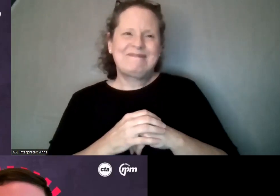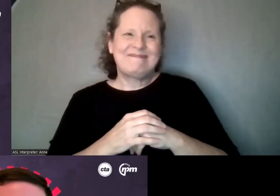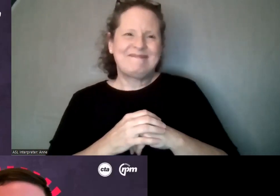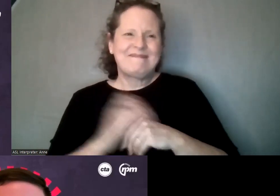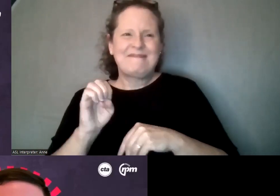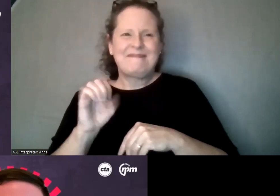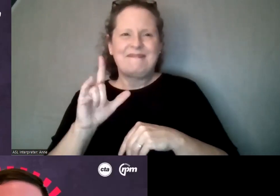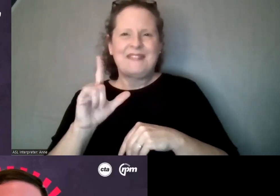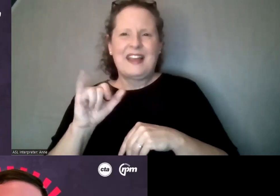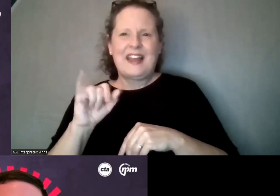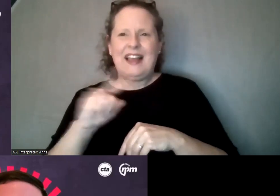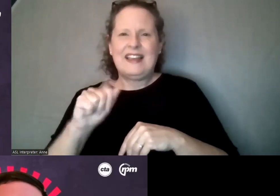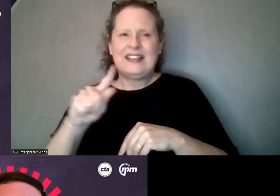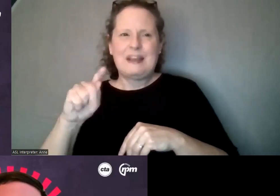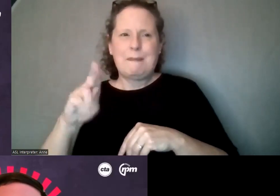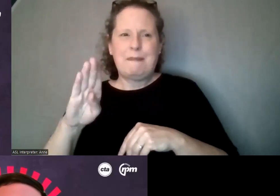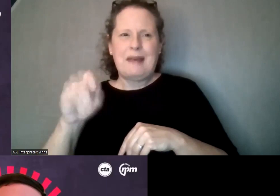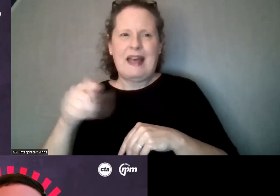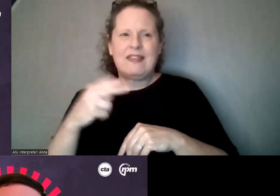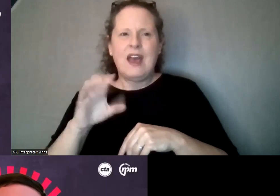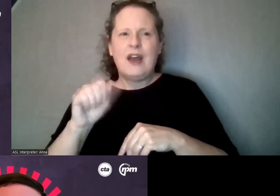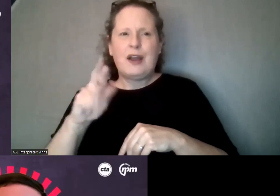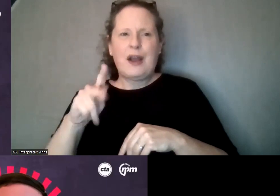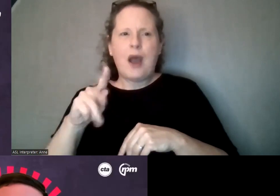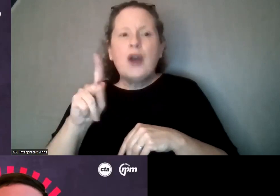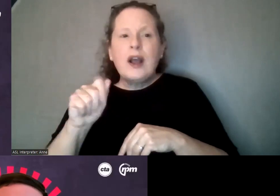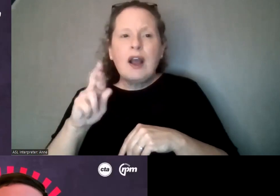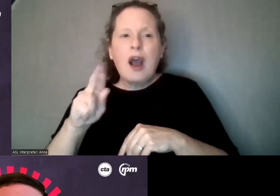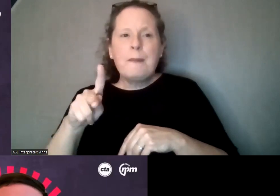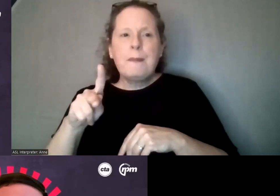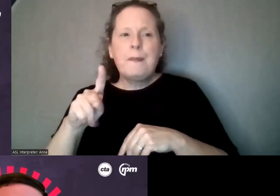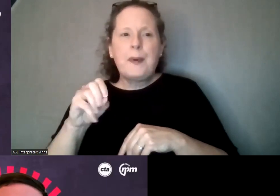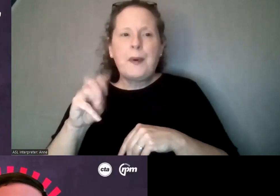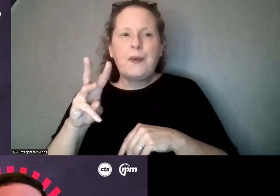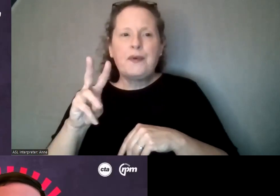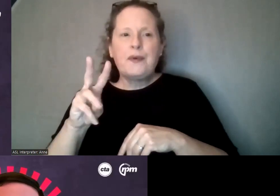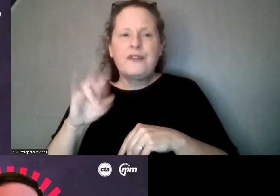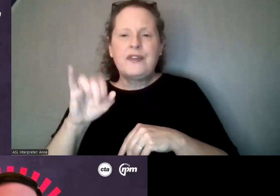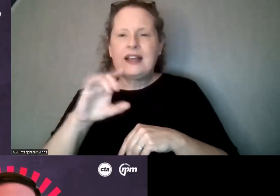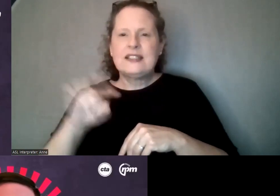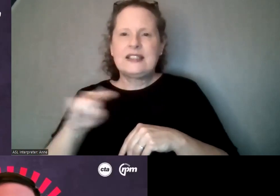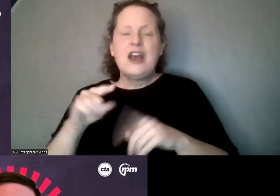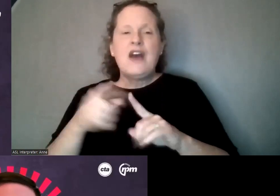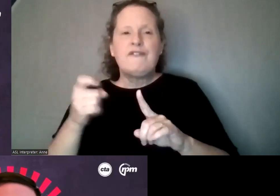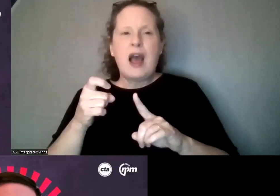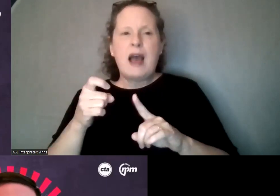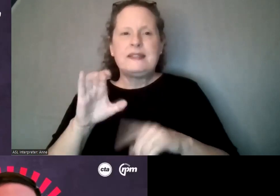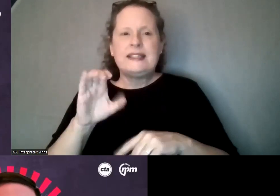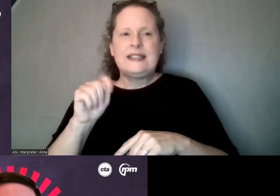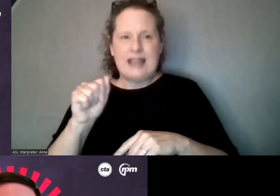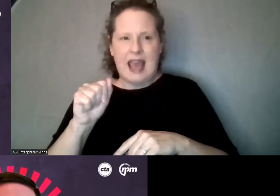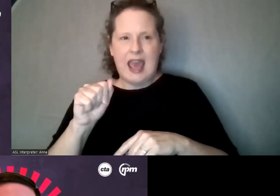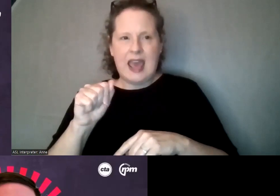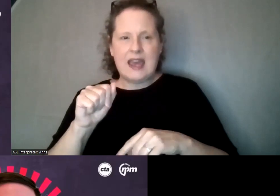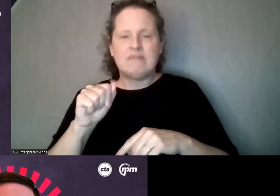Hi, this is Elizabeth Karpowitz from the CTA Art Program. I would just like to add that at each of the CTA stations